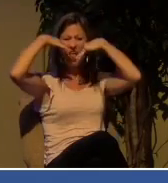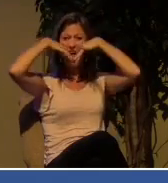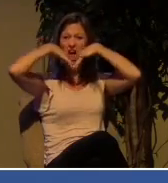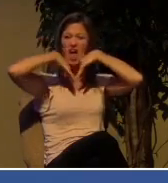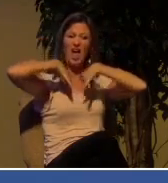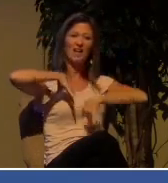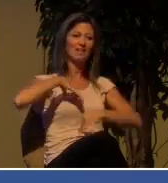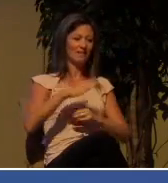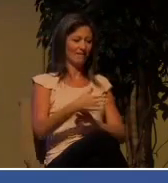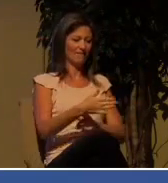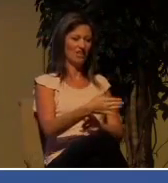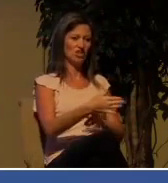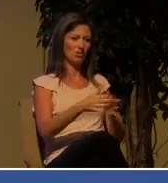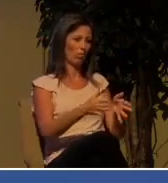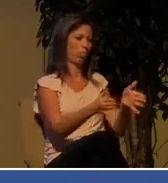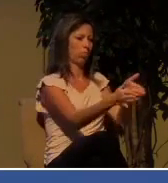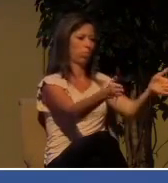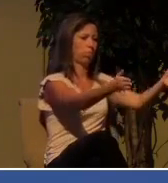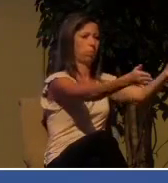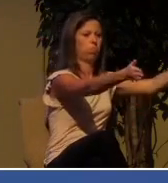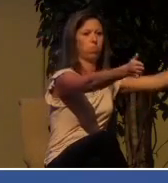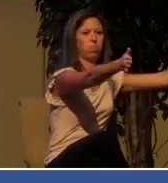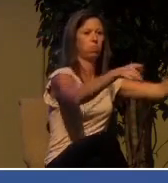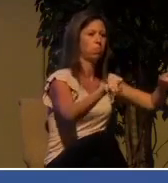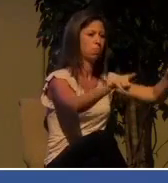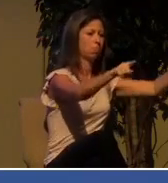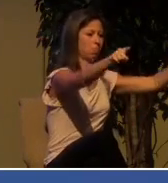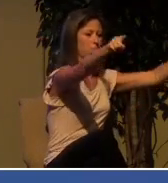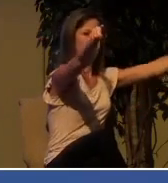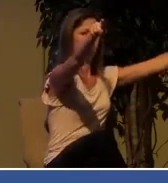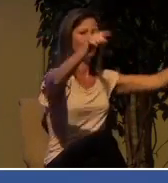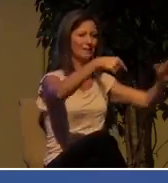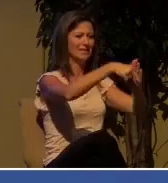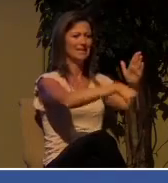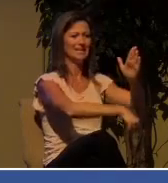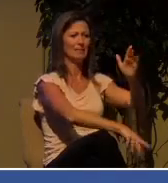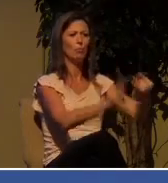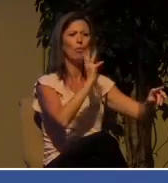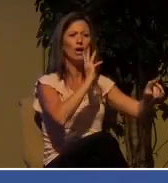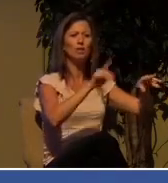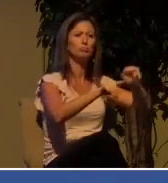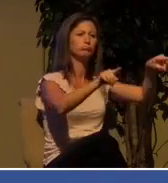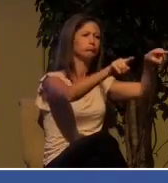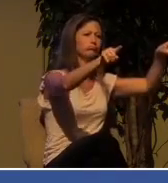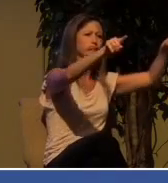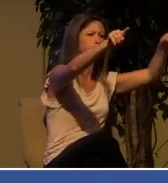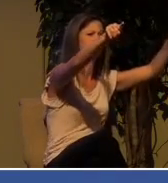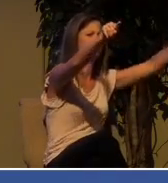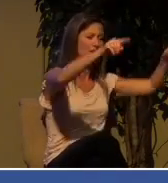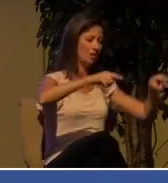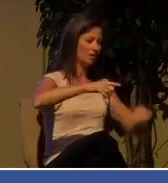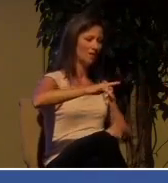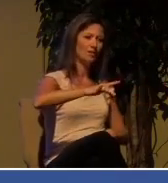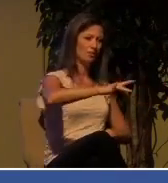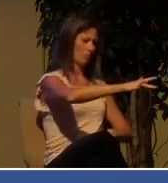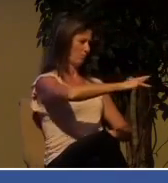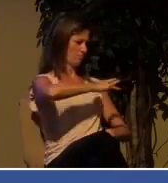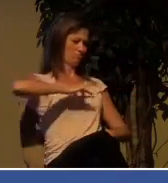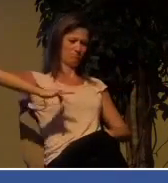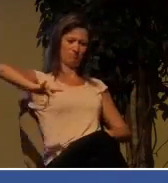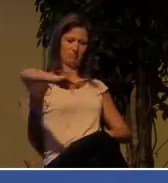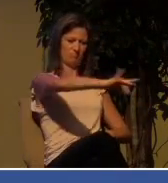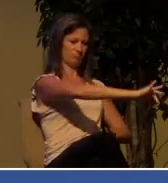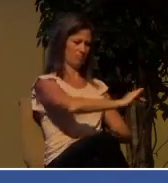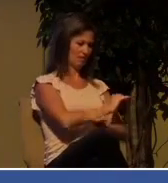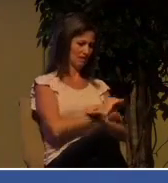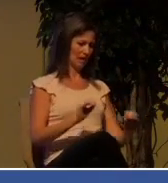the fish are driven further away from the shoreline, out into the deeps of the water. And now we have Jesus, the